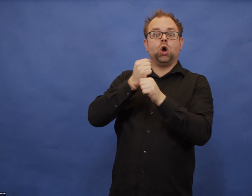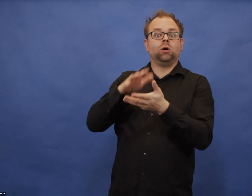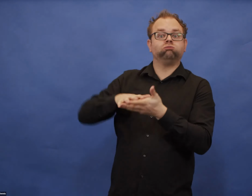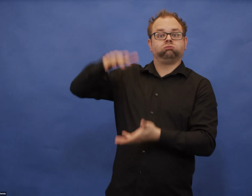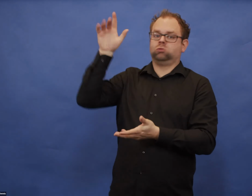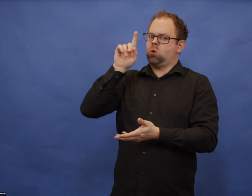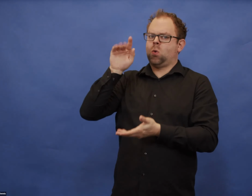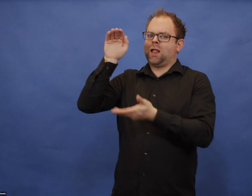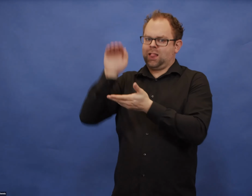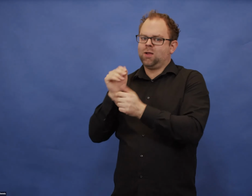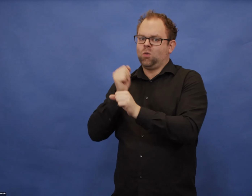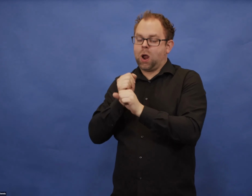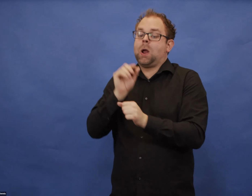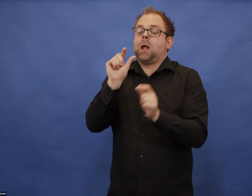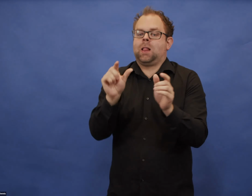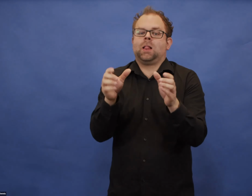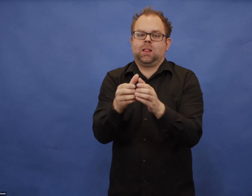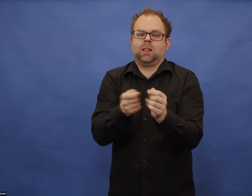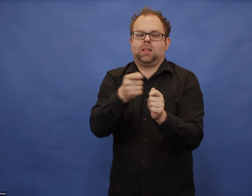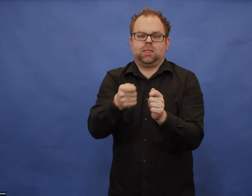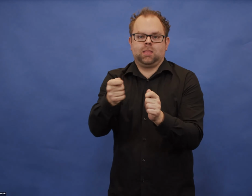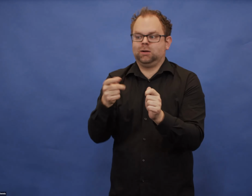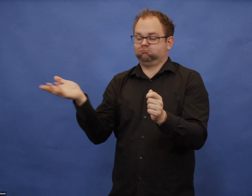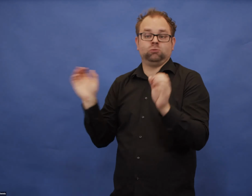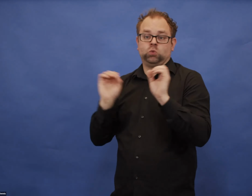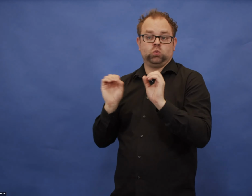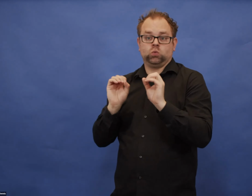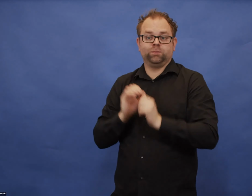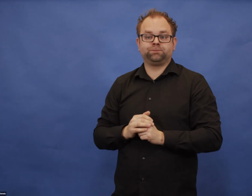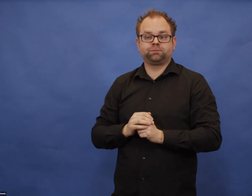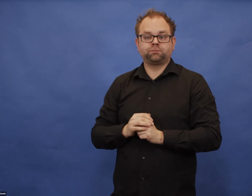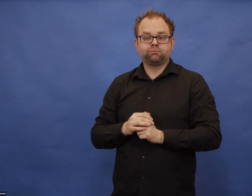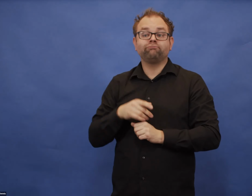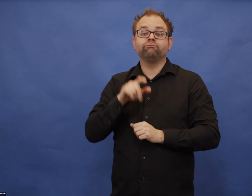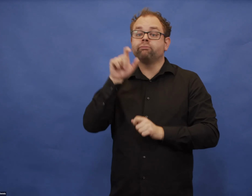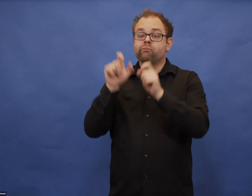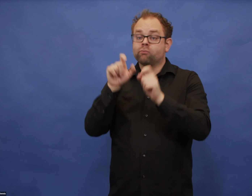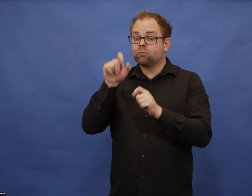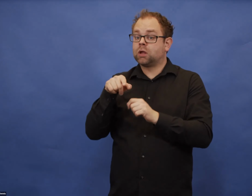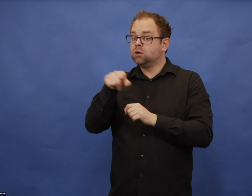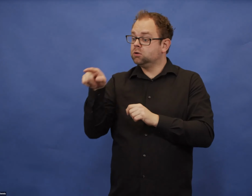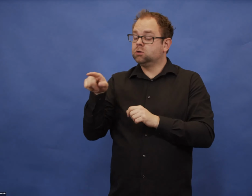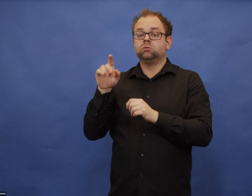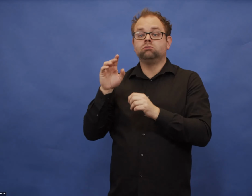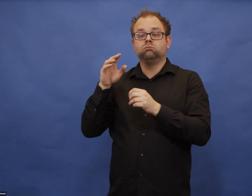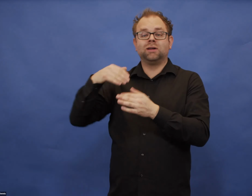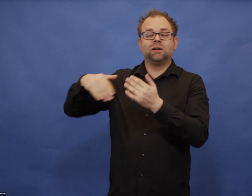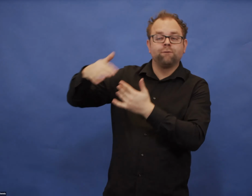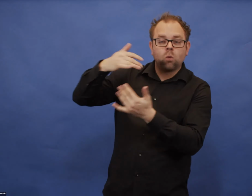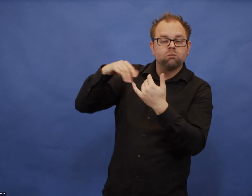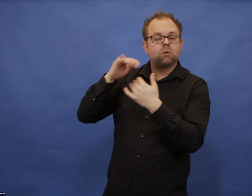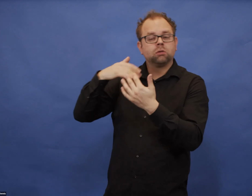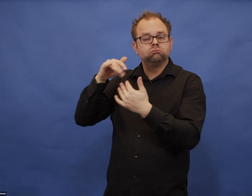asks. Okay, so persons with disabilities face significant barriers,